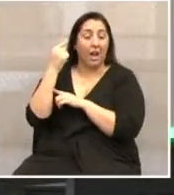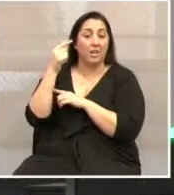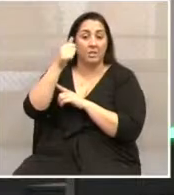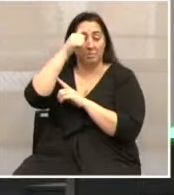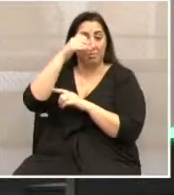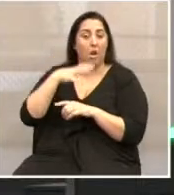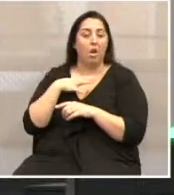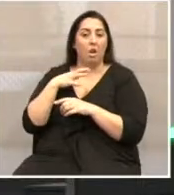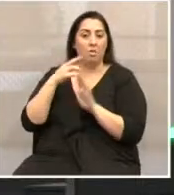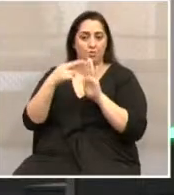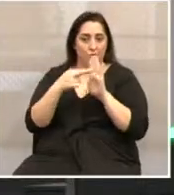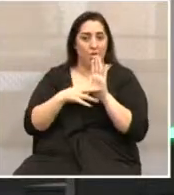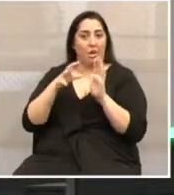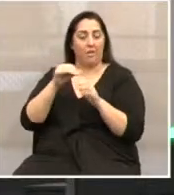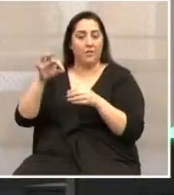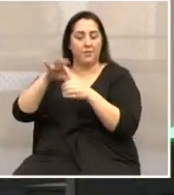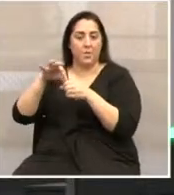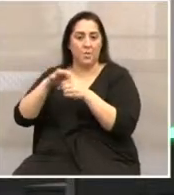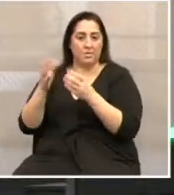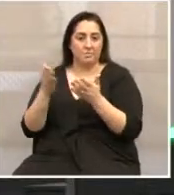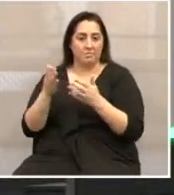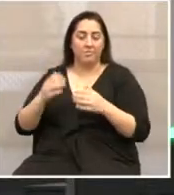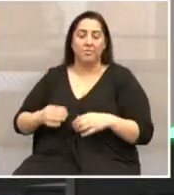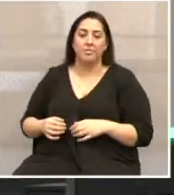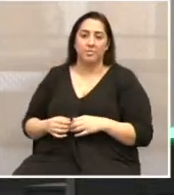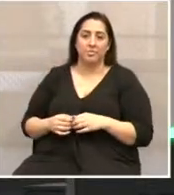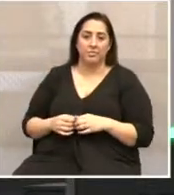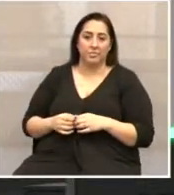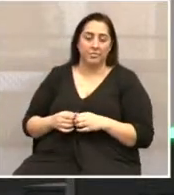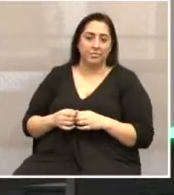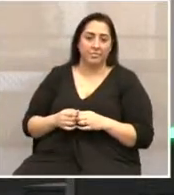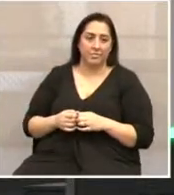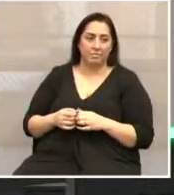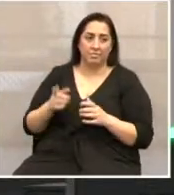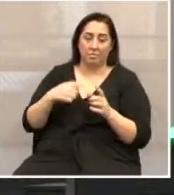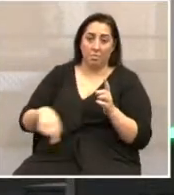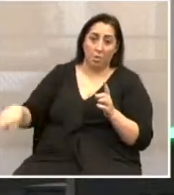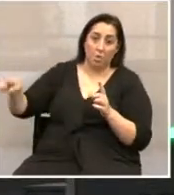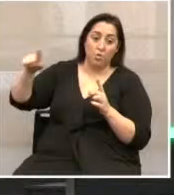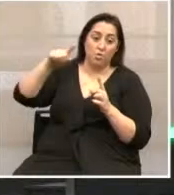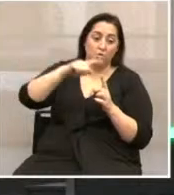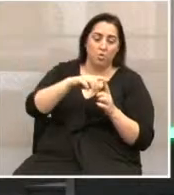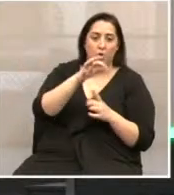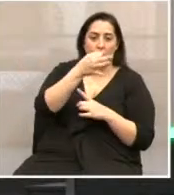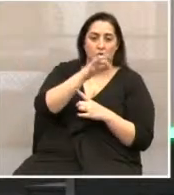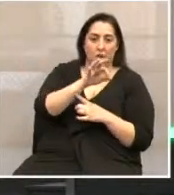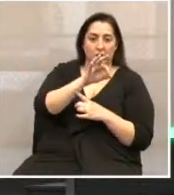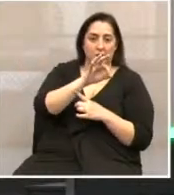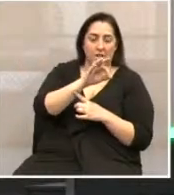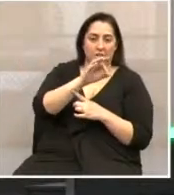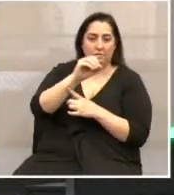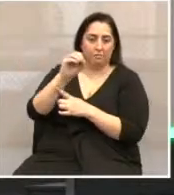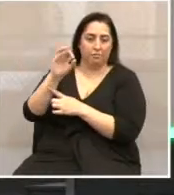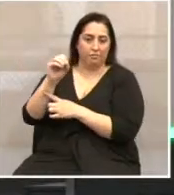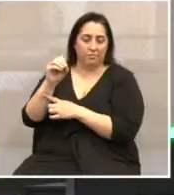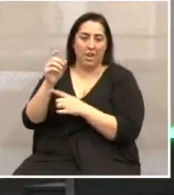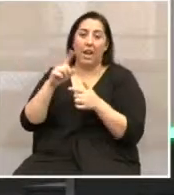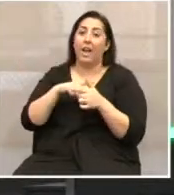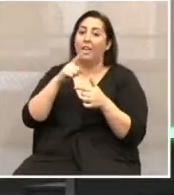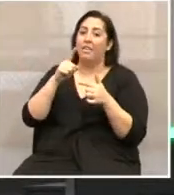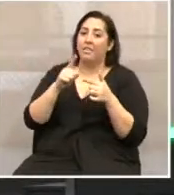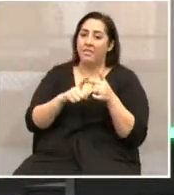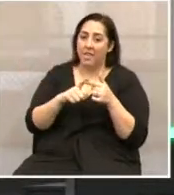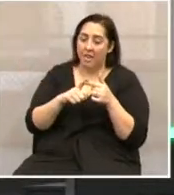voting here in Florida all the way up to 1900. But then Florida enacted a literacy test and a